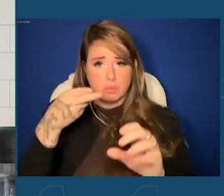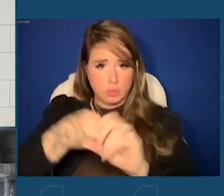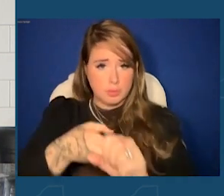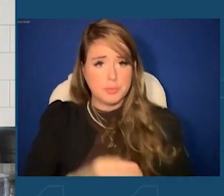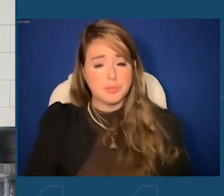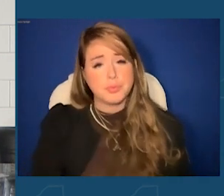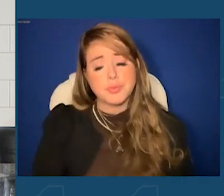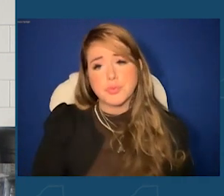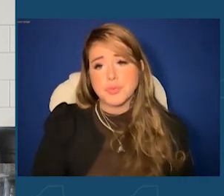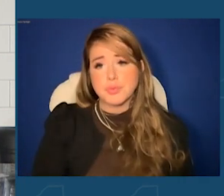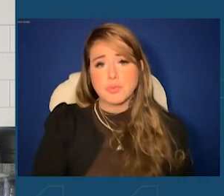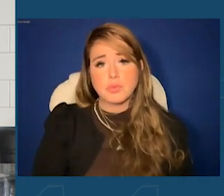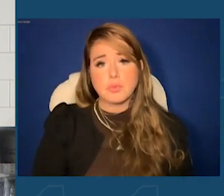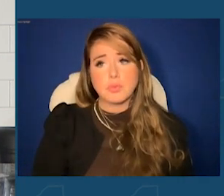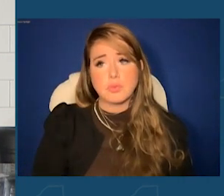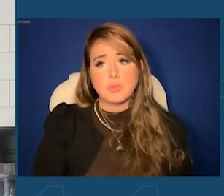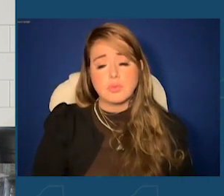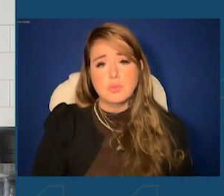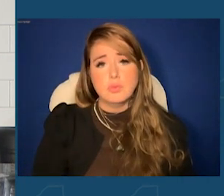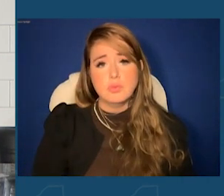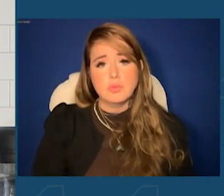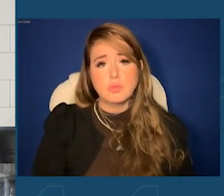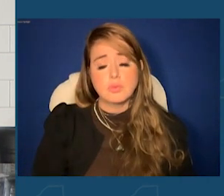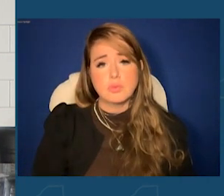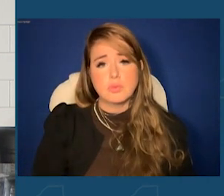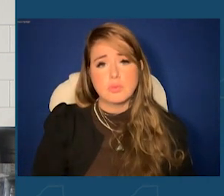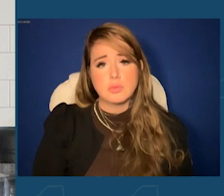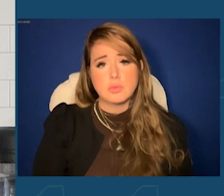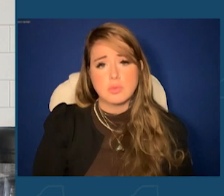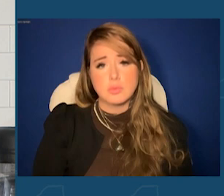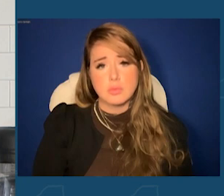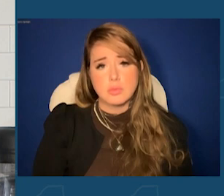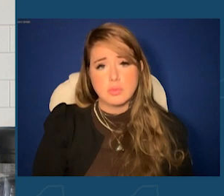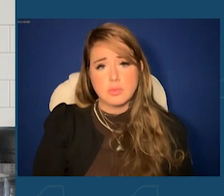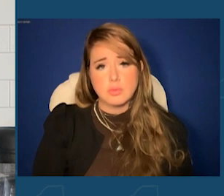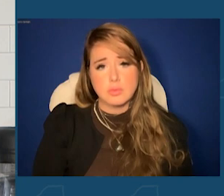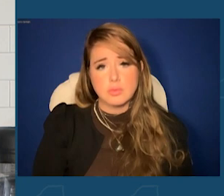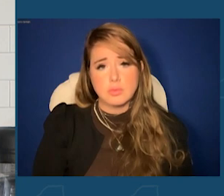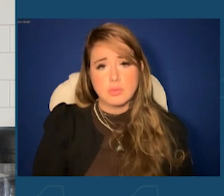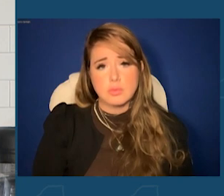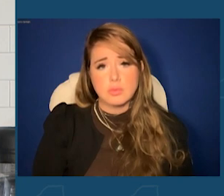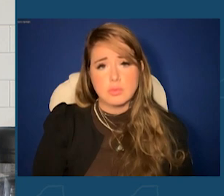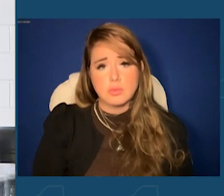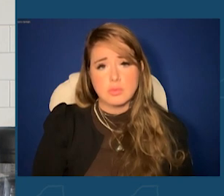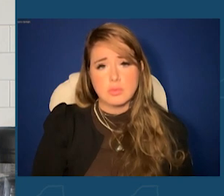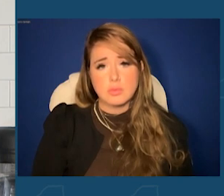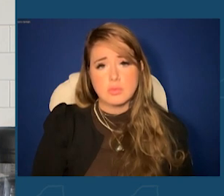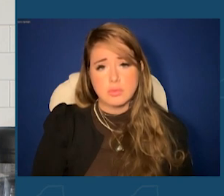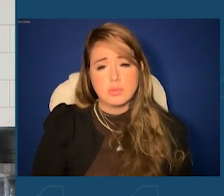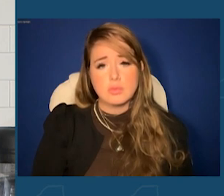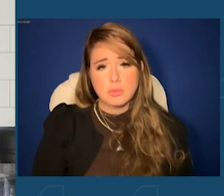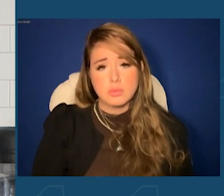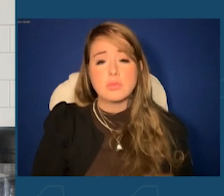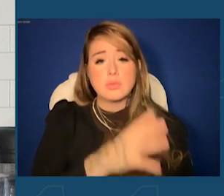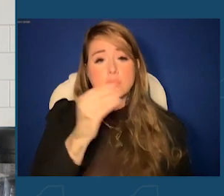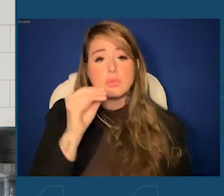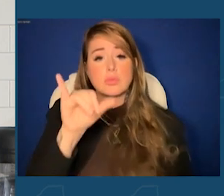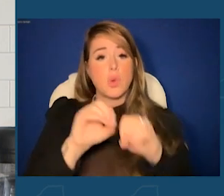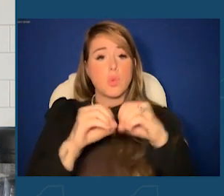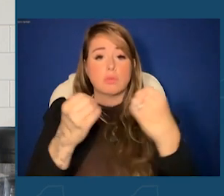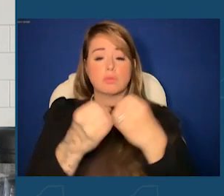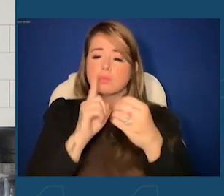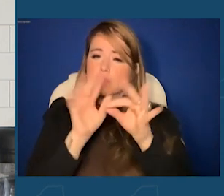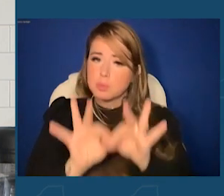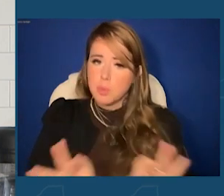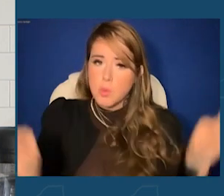for 20 days. On the third day that I arrived, I came to NICE, who opened their doors. Es una organización muy importante